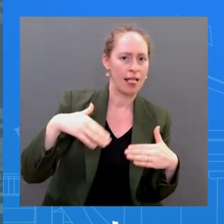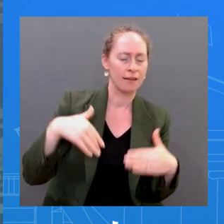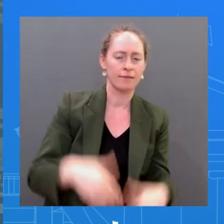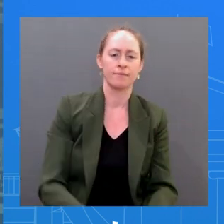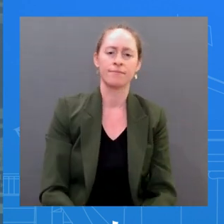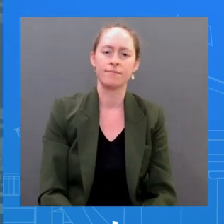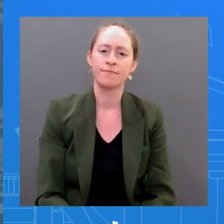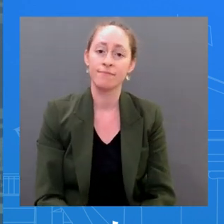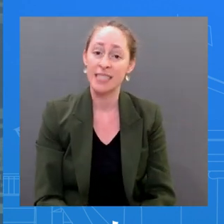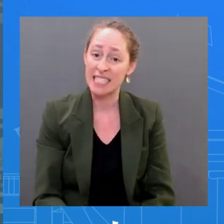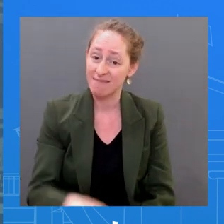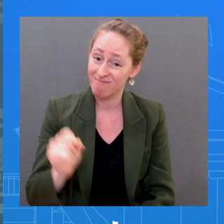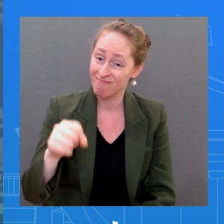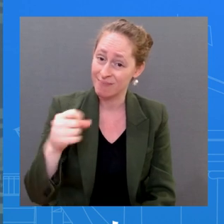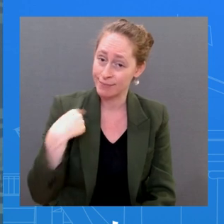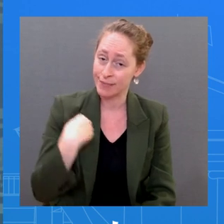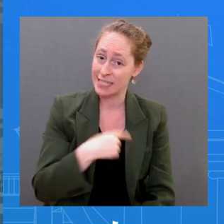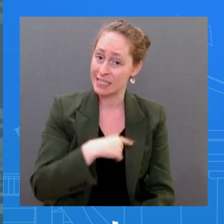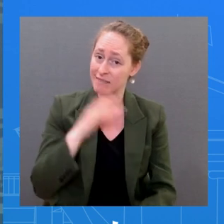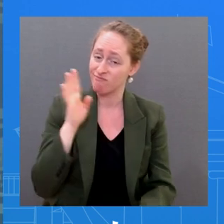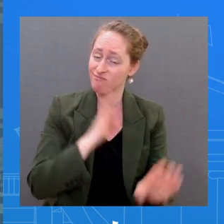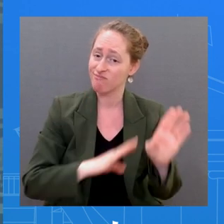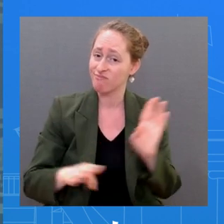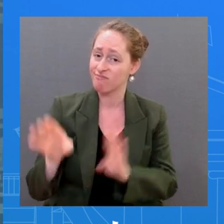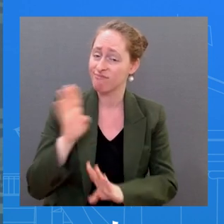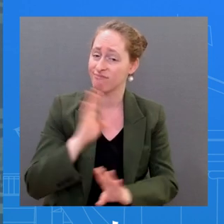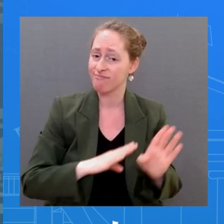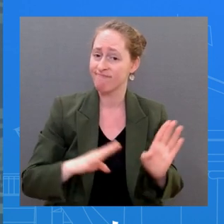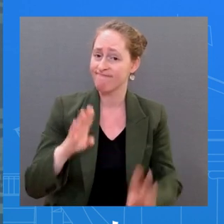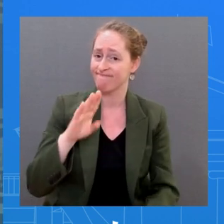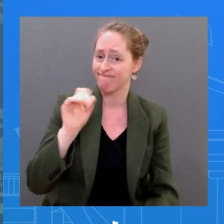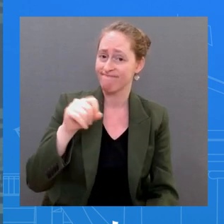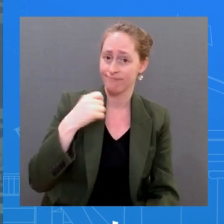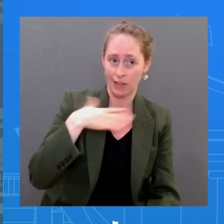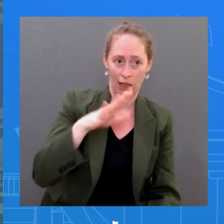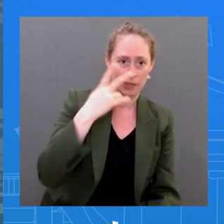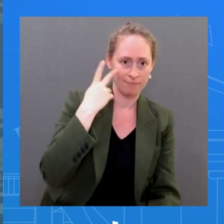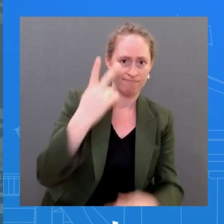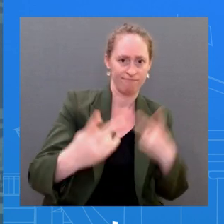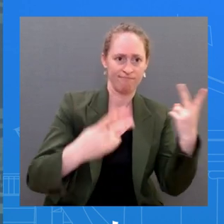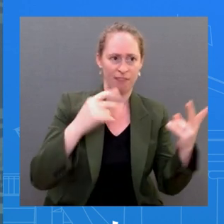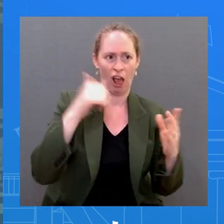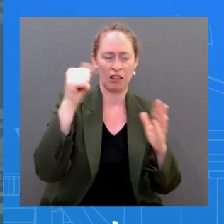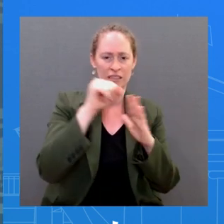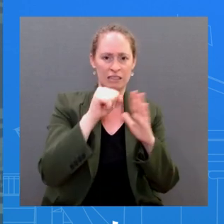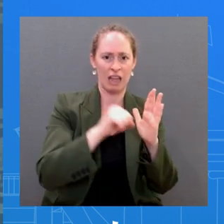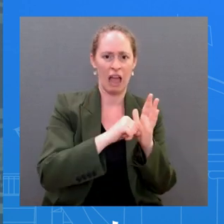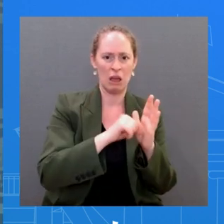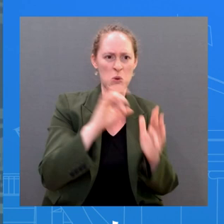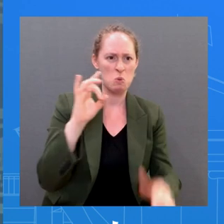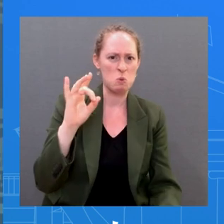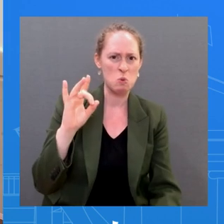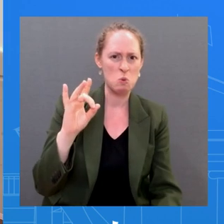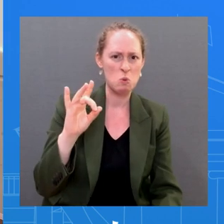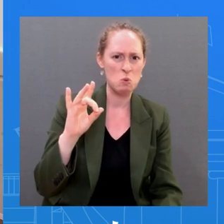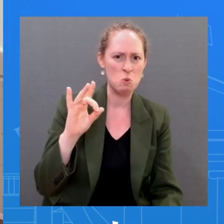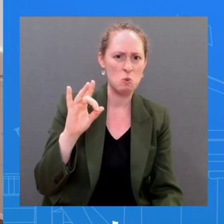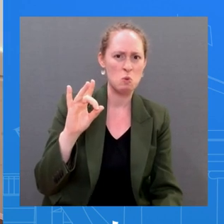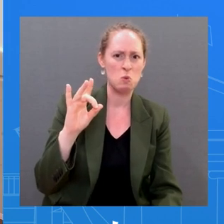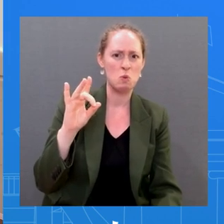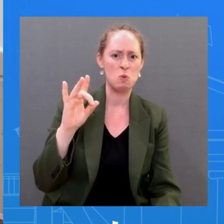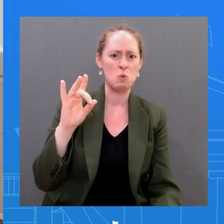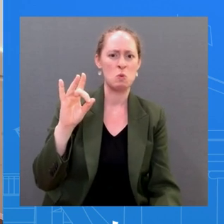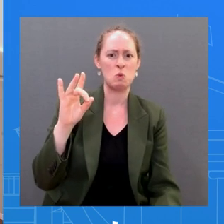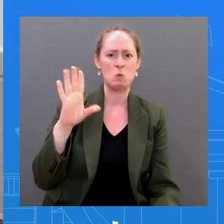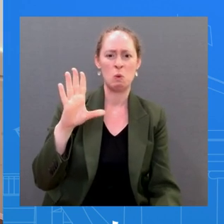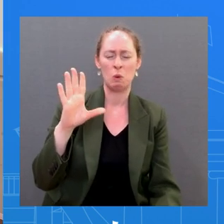legislation that we see coming out of the states that are incredibly radical, we've called them that, and it does give us concern. Are there any tangible actions that the administration will